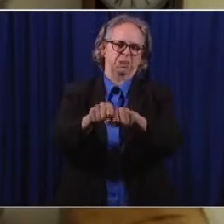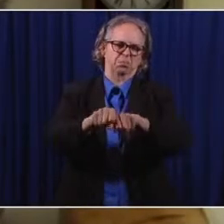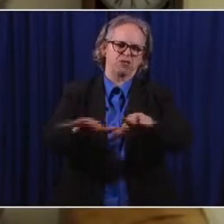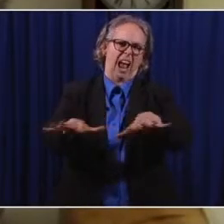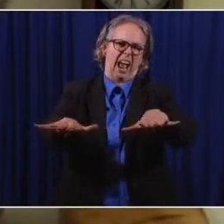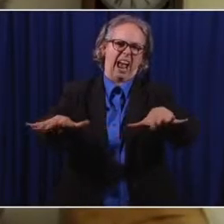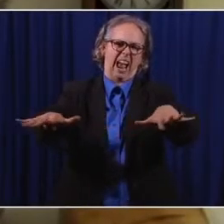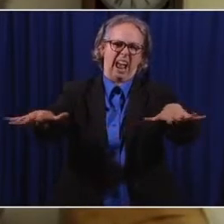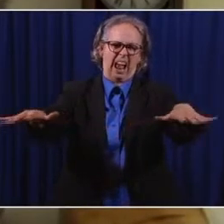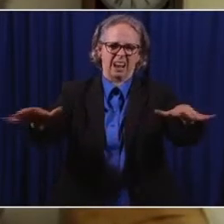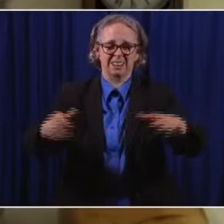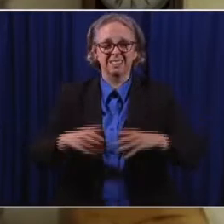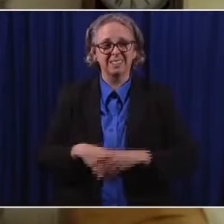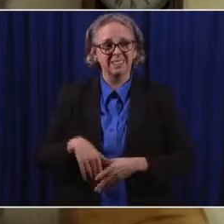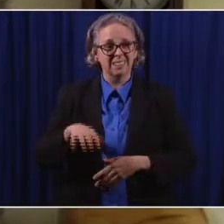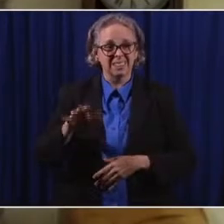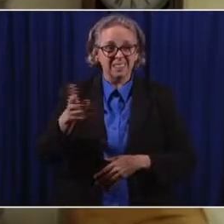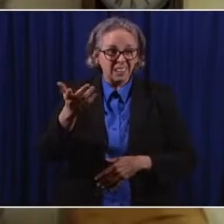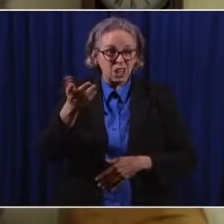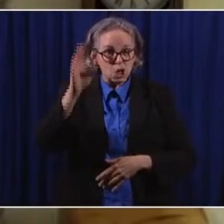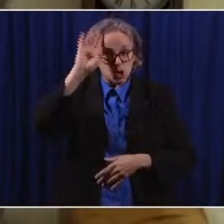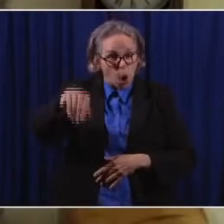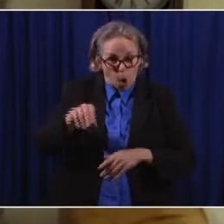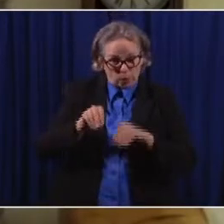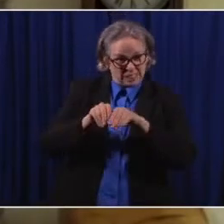activities. Harrison County.